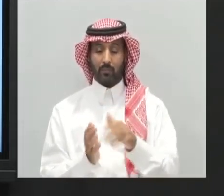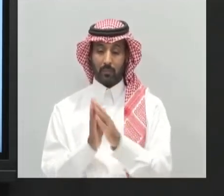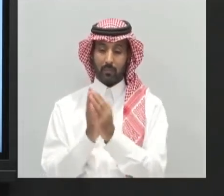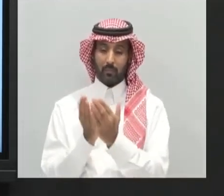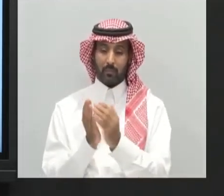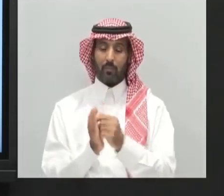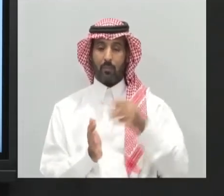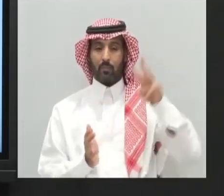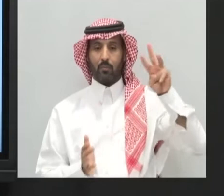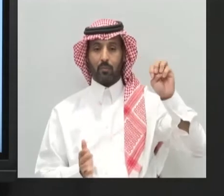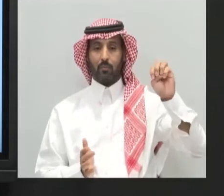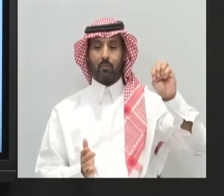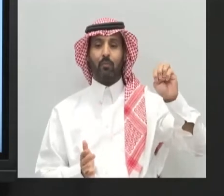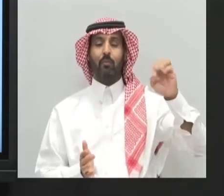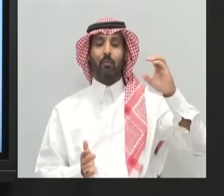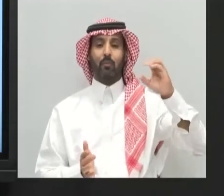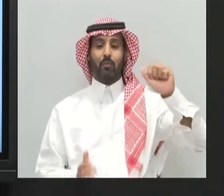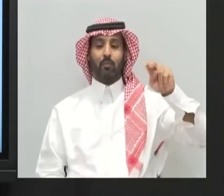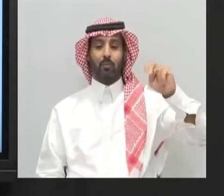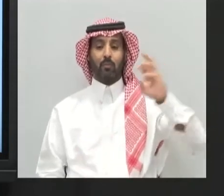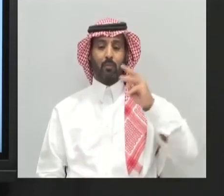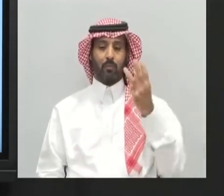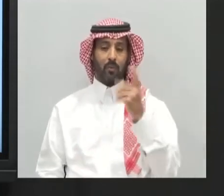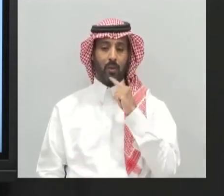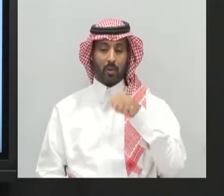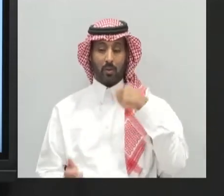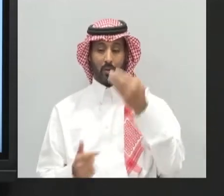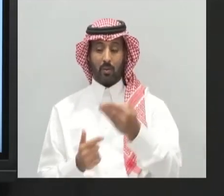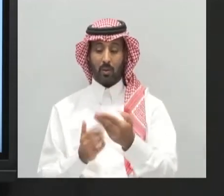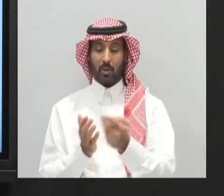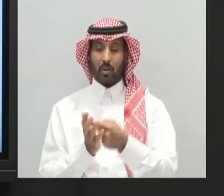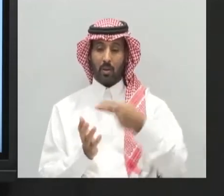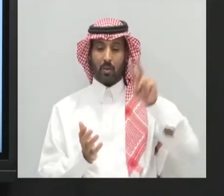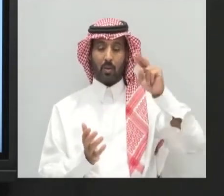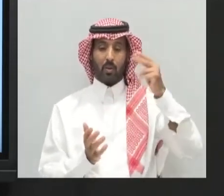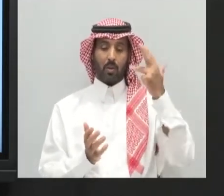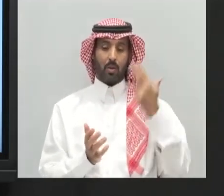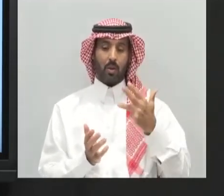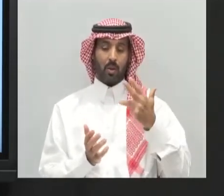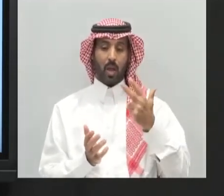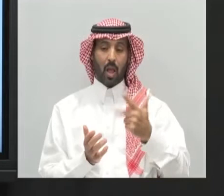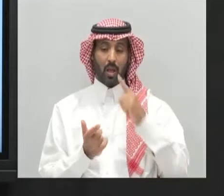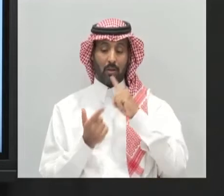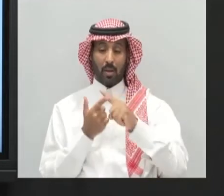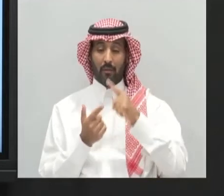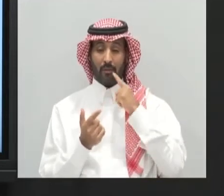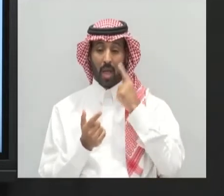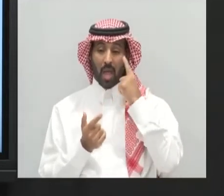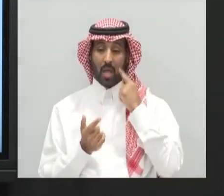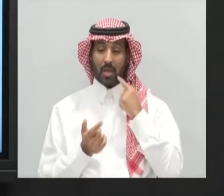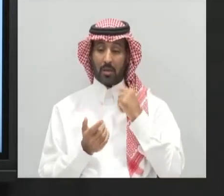textbook is weekend three, and today, inshallah, we will cover unit eight, Life's Ups and